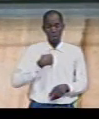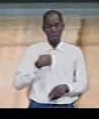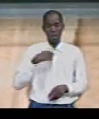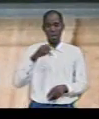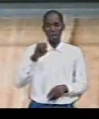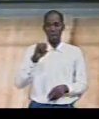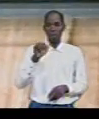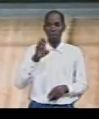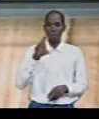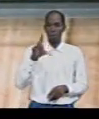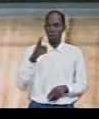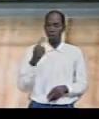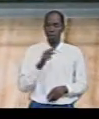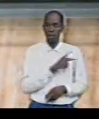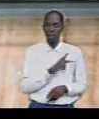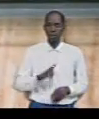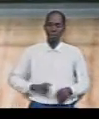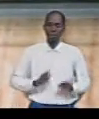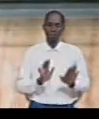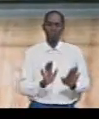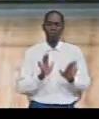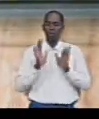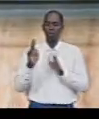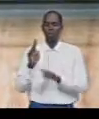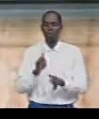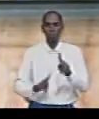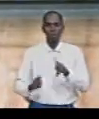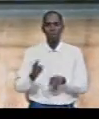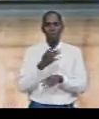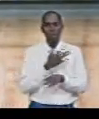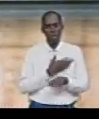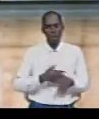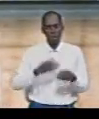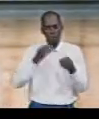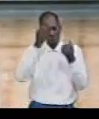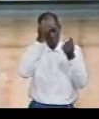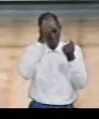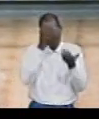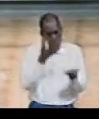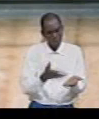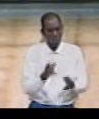Because I feared the people and obeyed their voice.